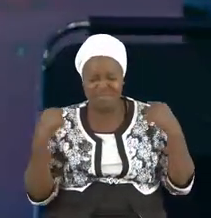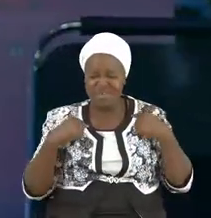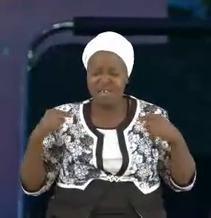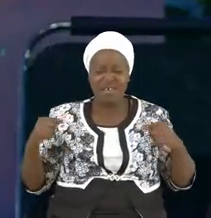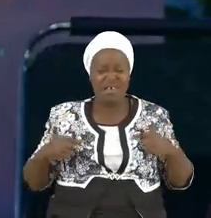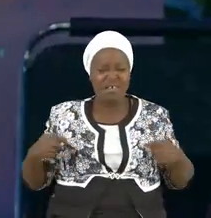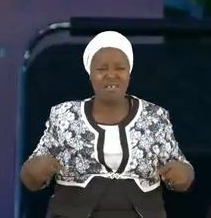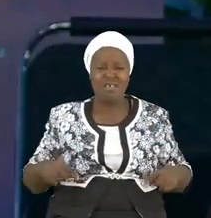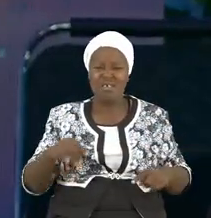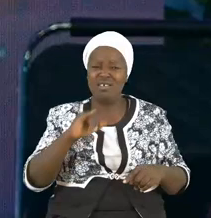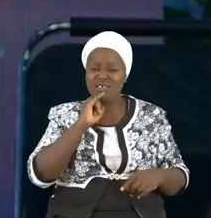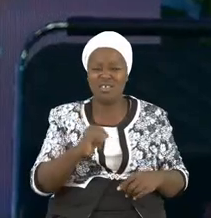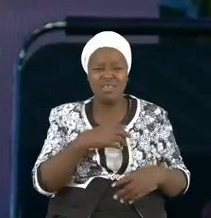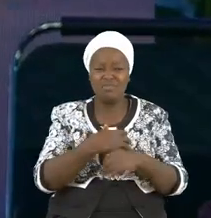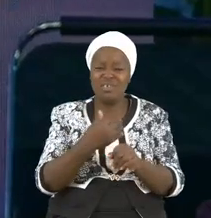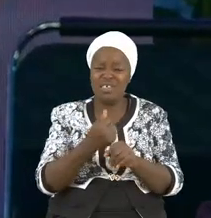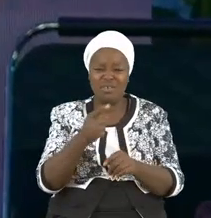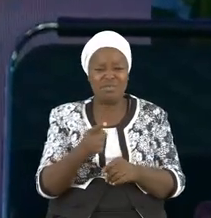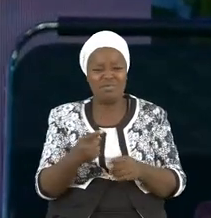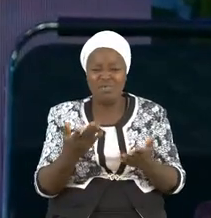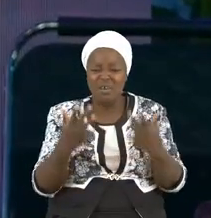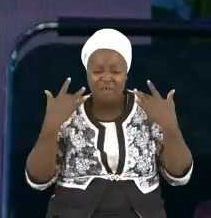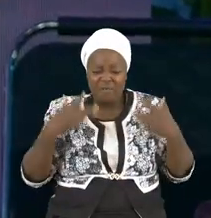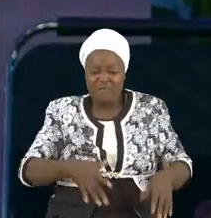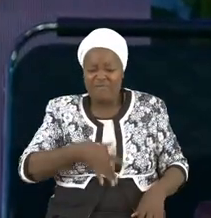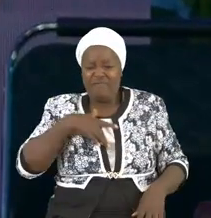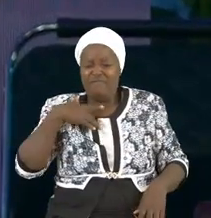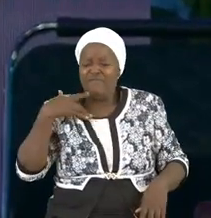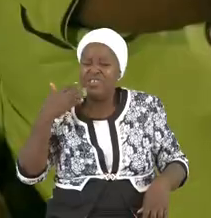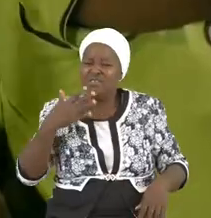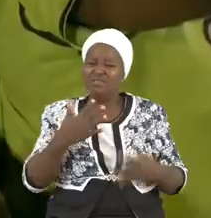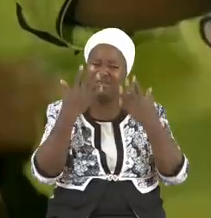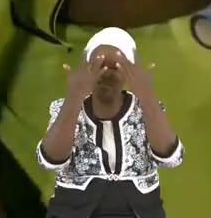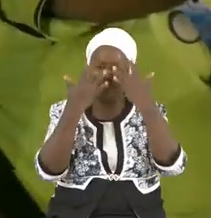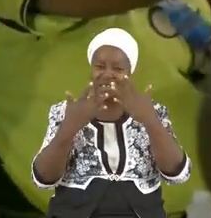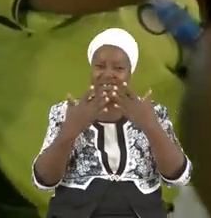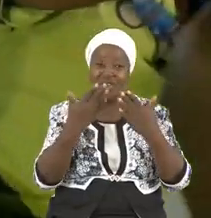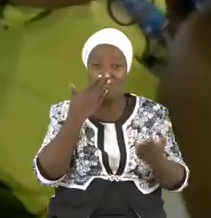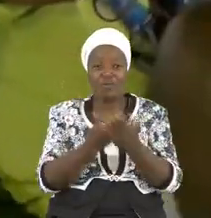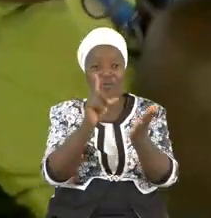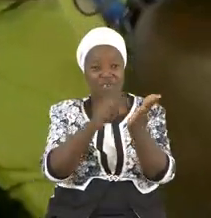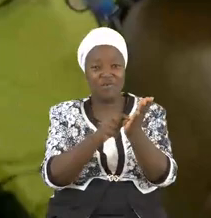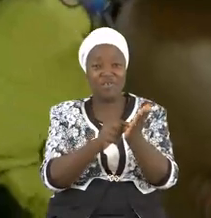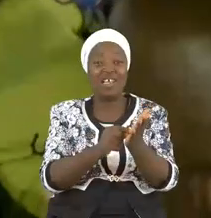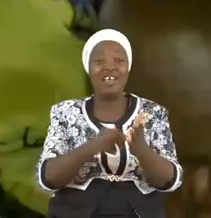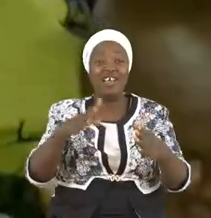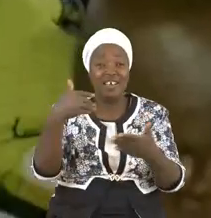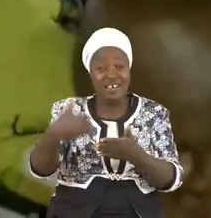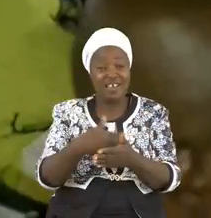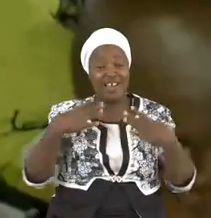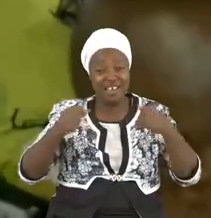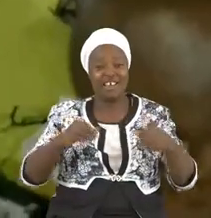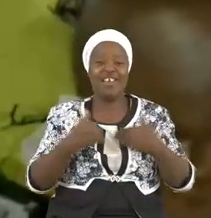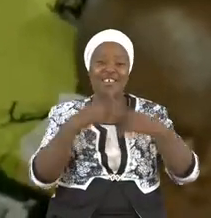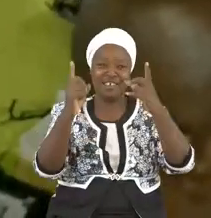apart. Good news, healing has come. You reconcile with the